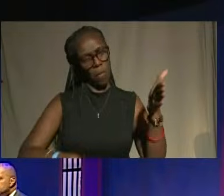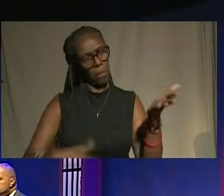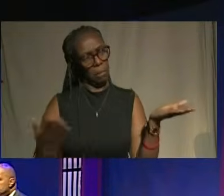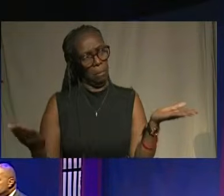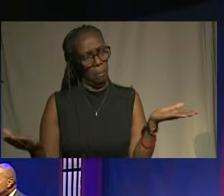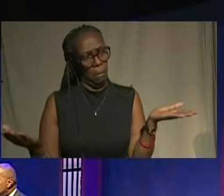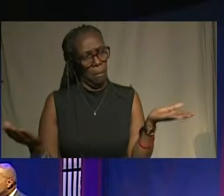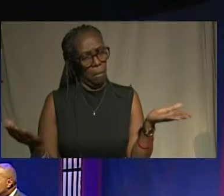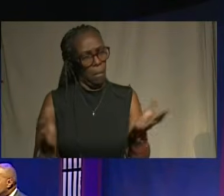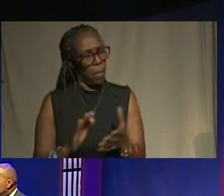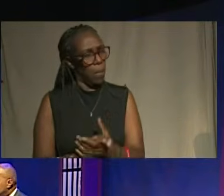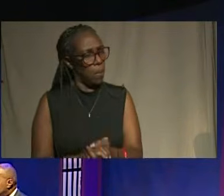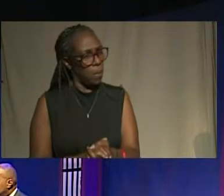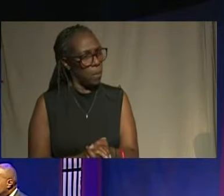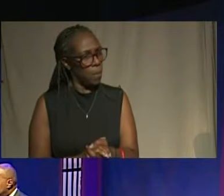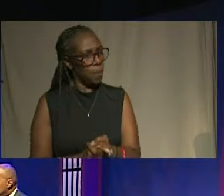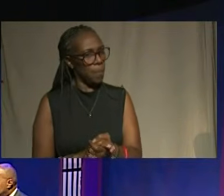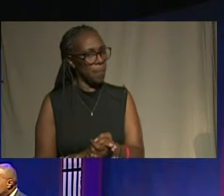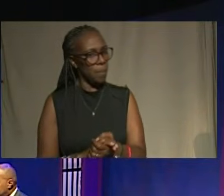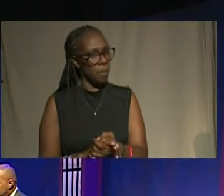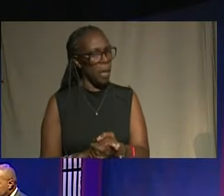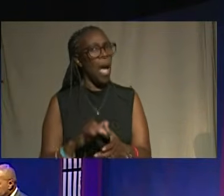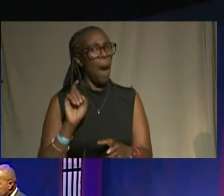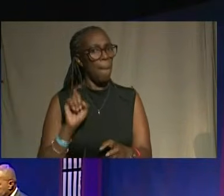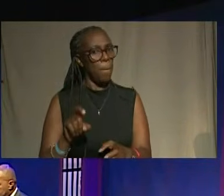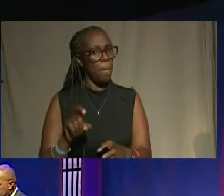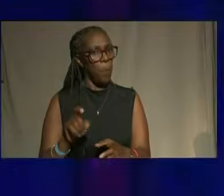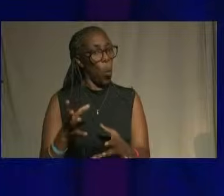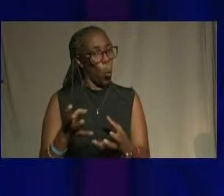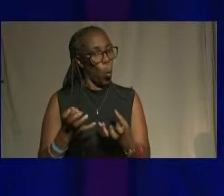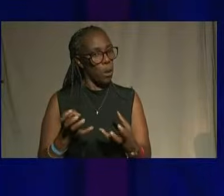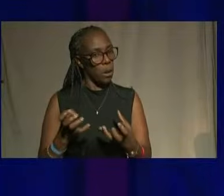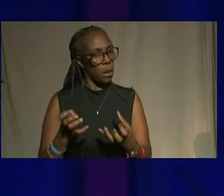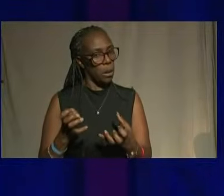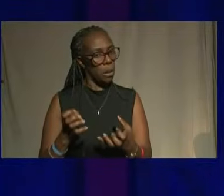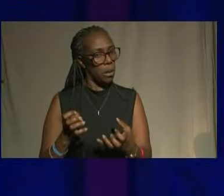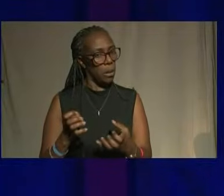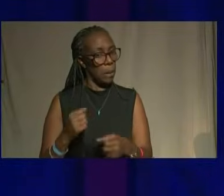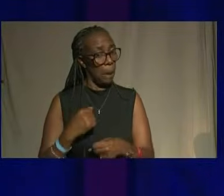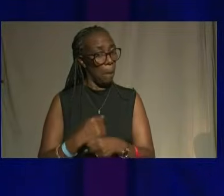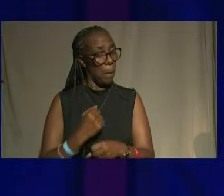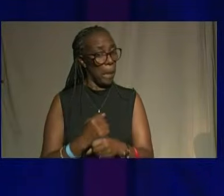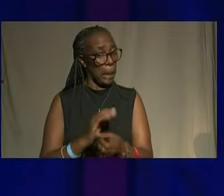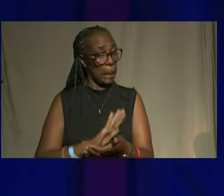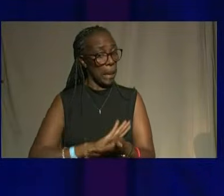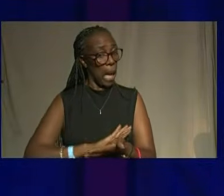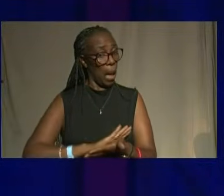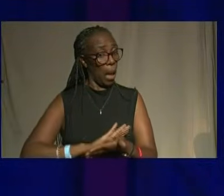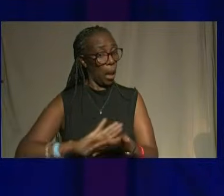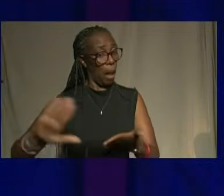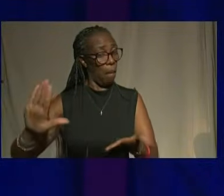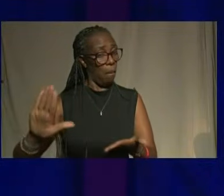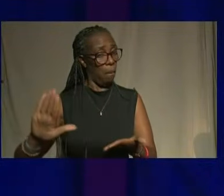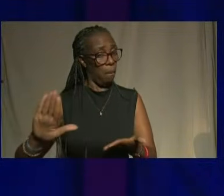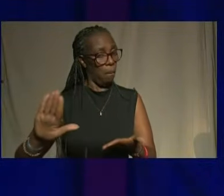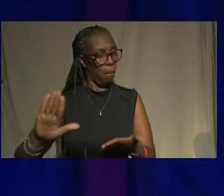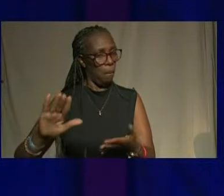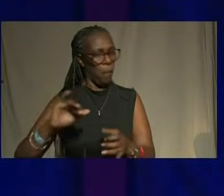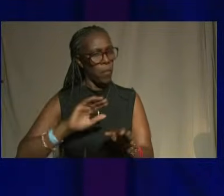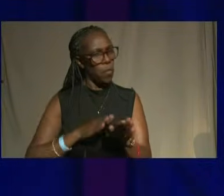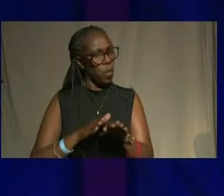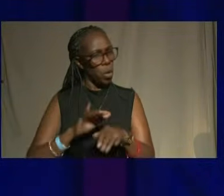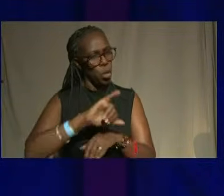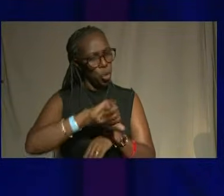I want to make it clear that on the job description for the head of